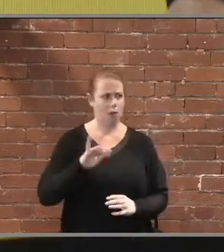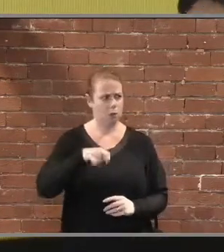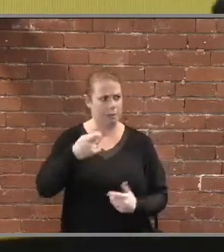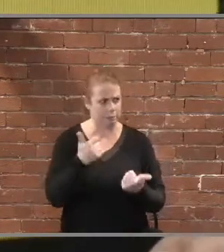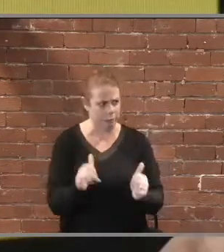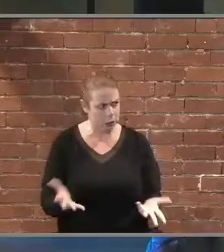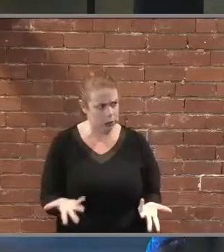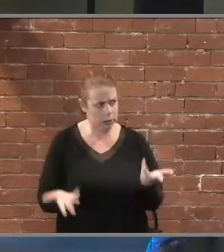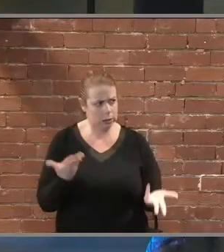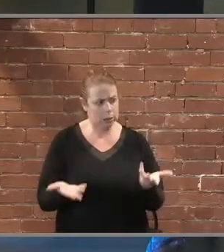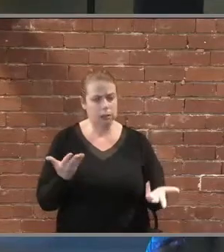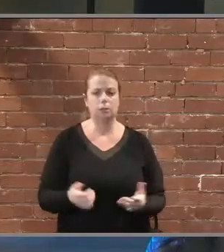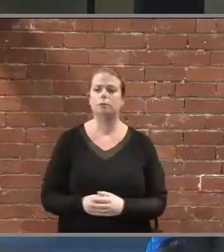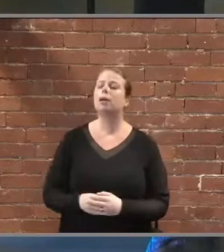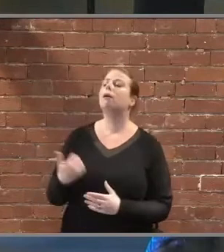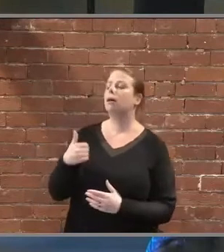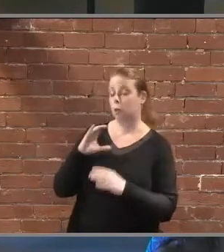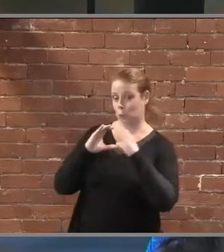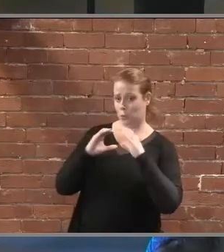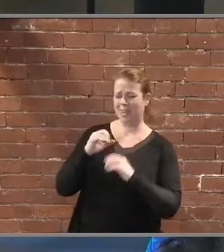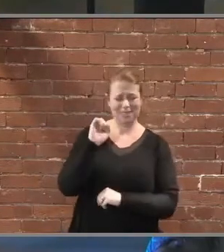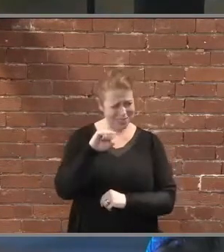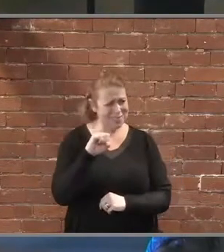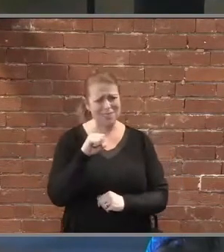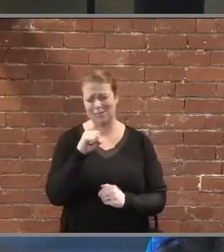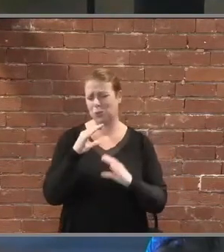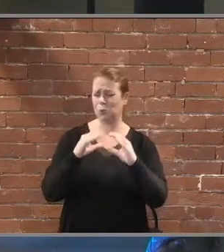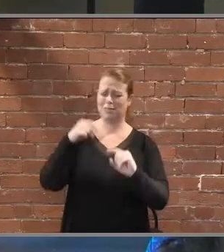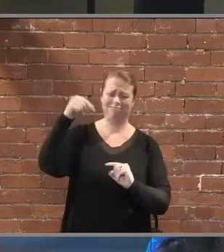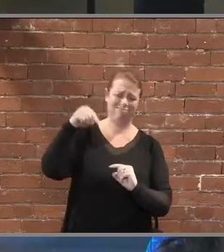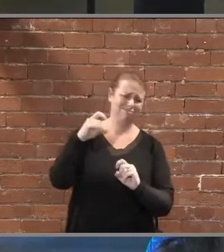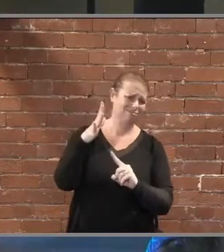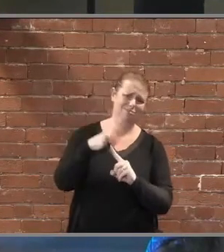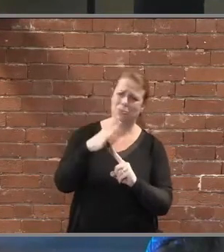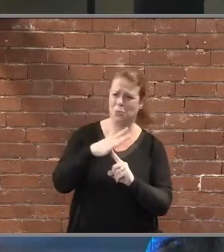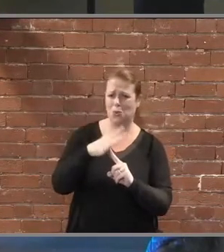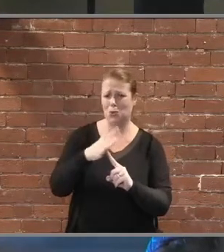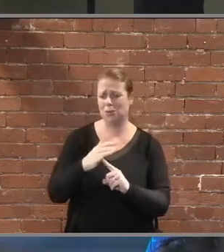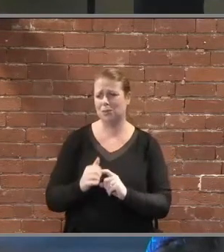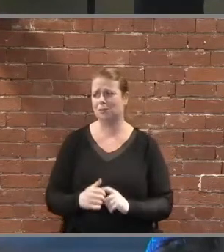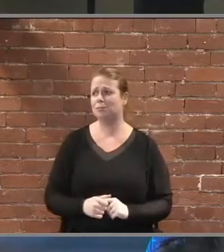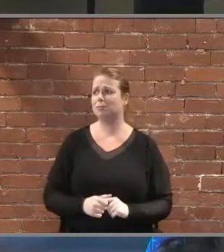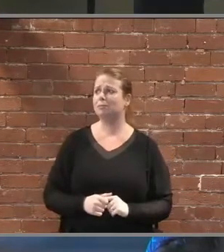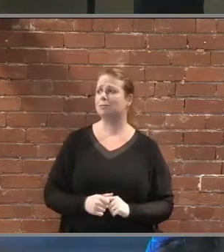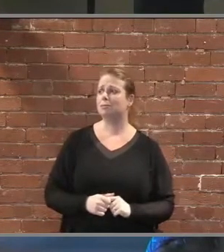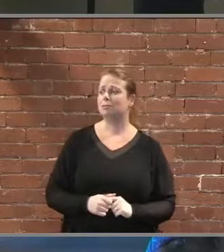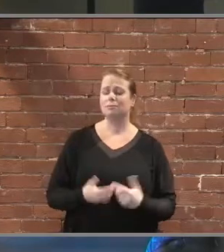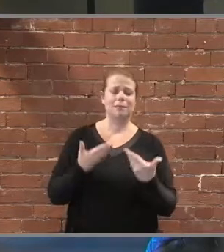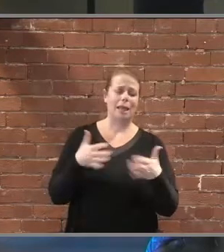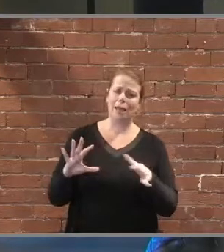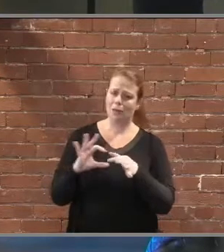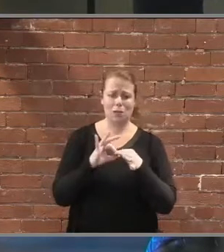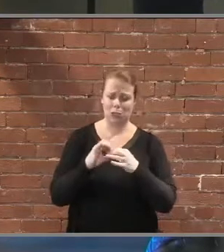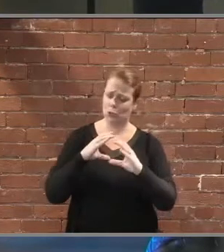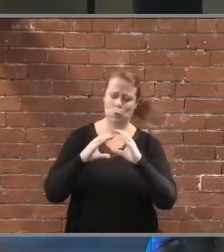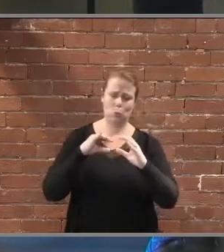next phase yet? Yeah. So communication. That's really on both sides. The heart and soul of it, is it? In any